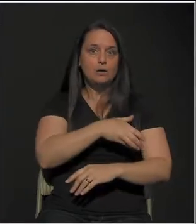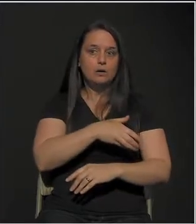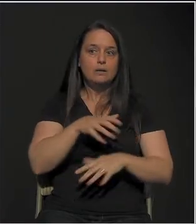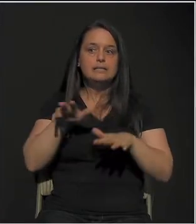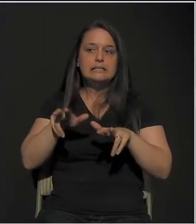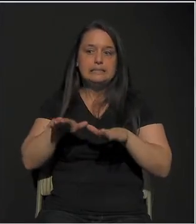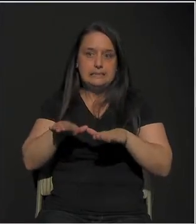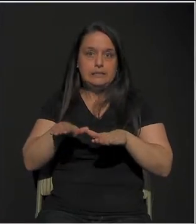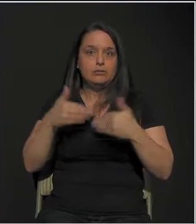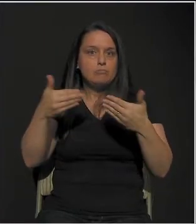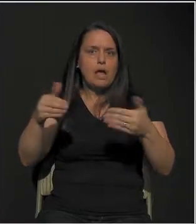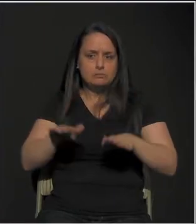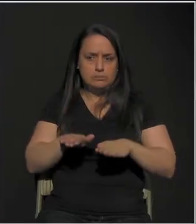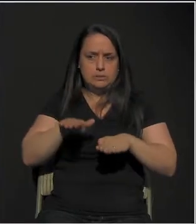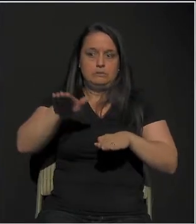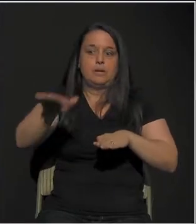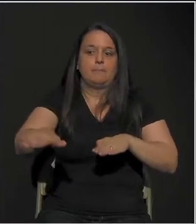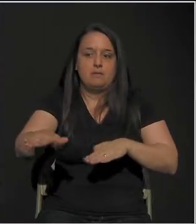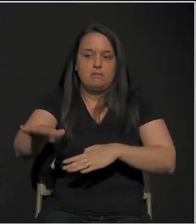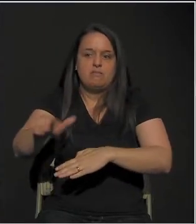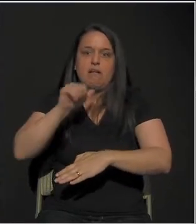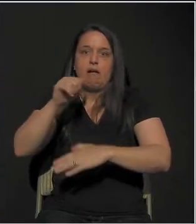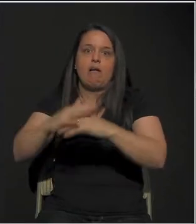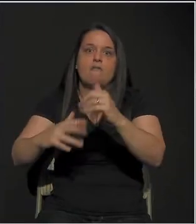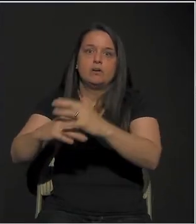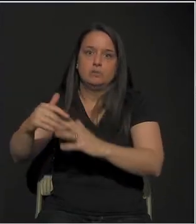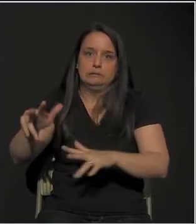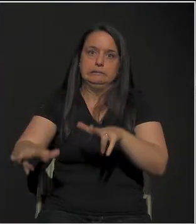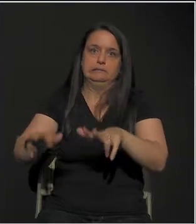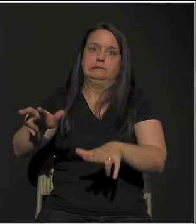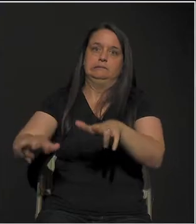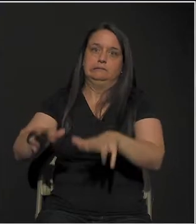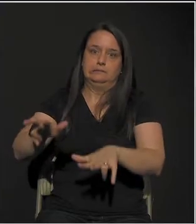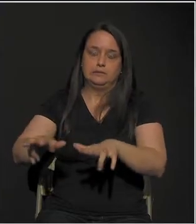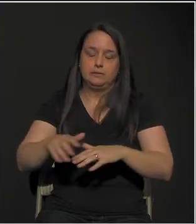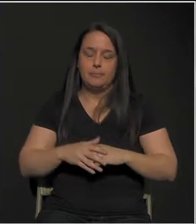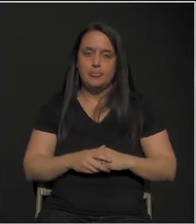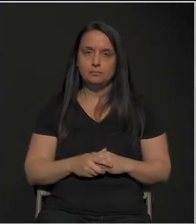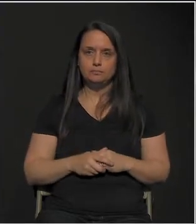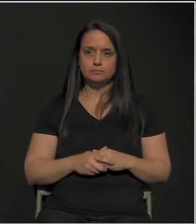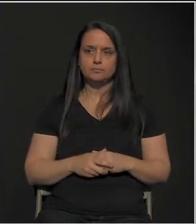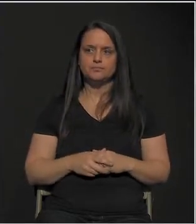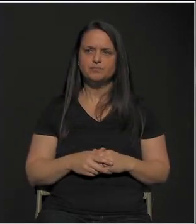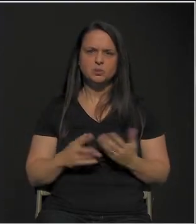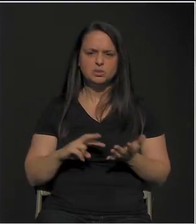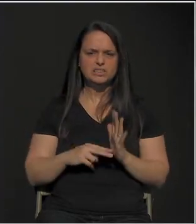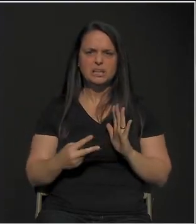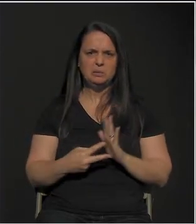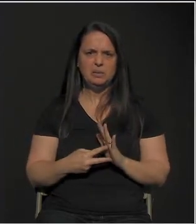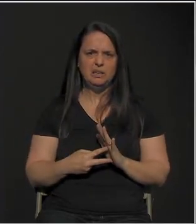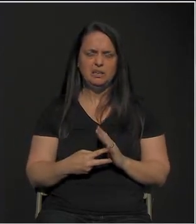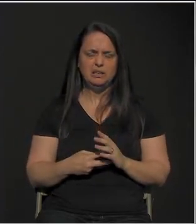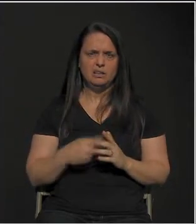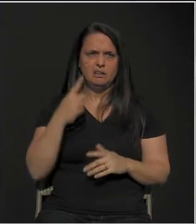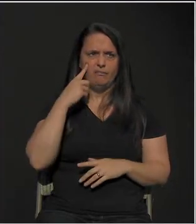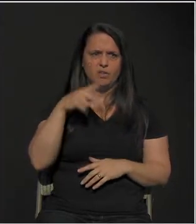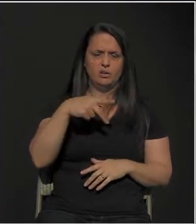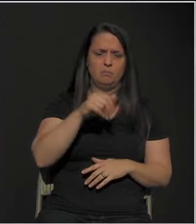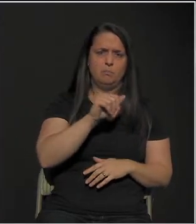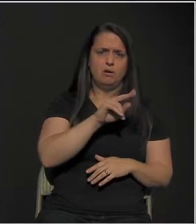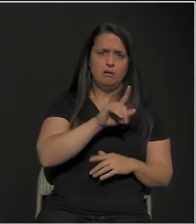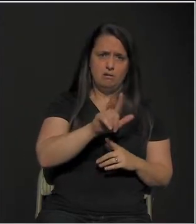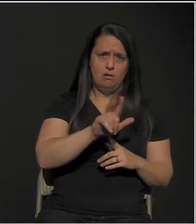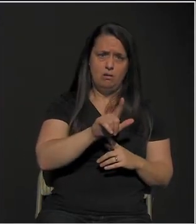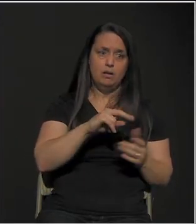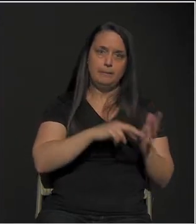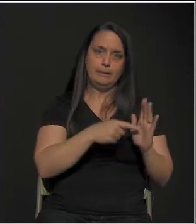uncomfortable. Step into that place where, what does that mean, step into the uncomfortable? For Paul, it meant